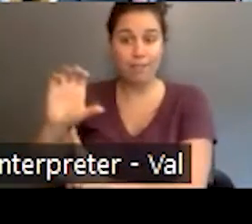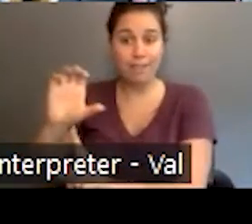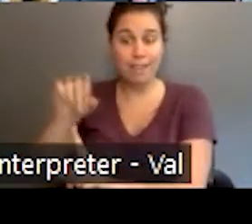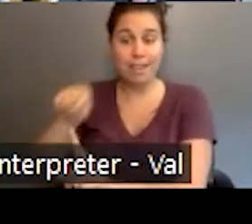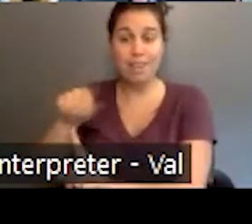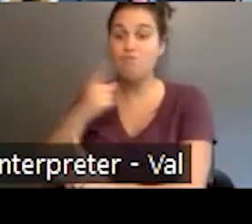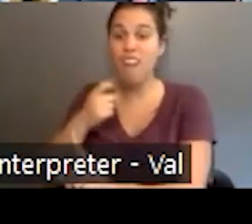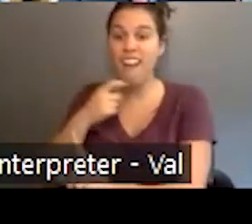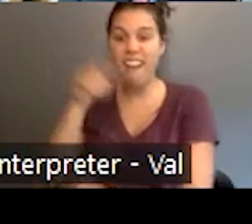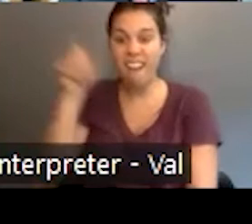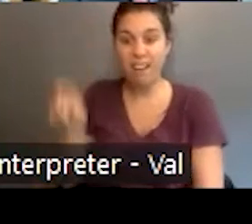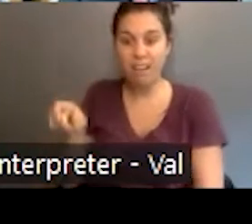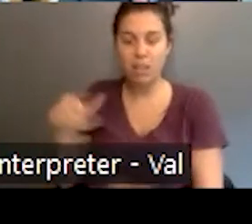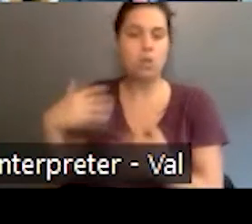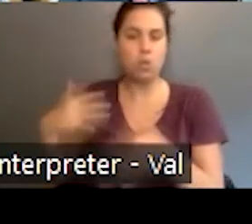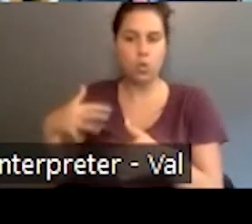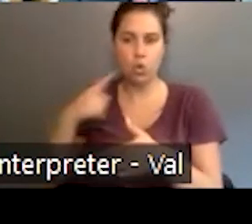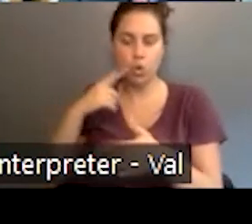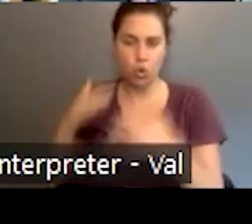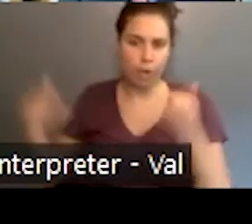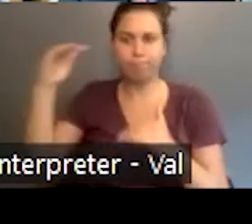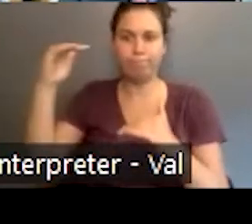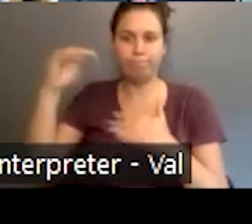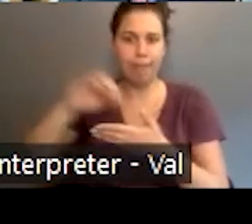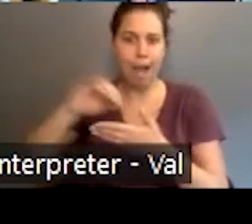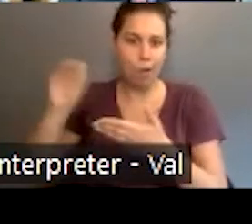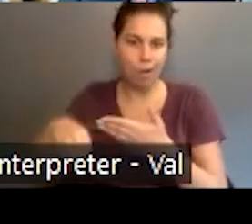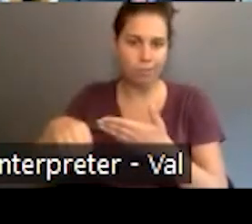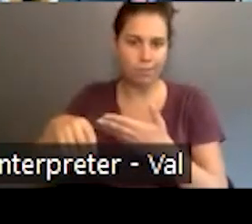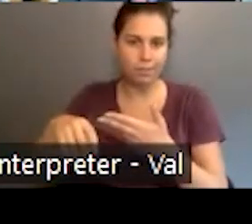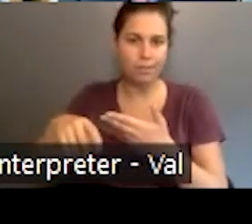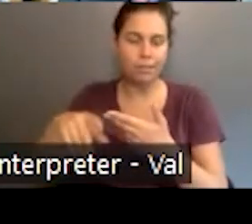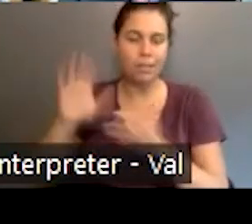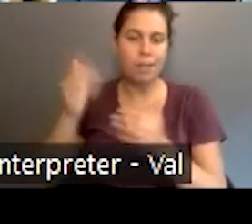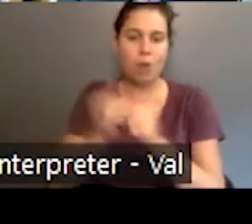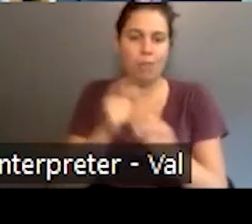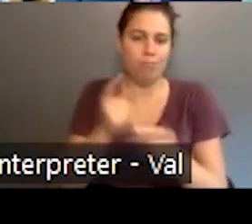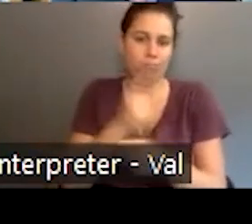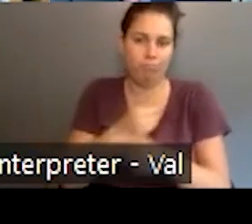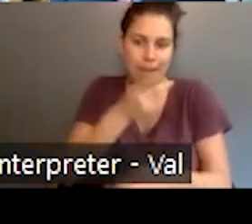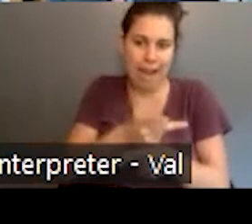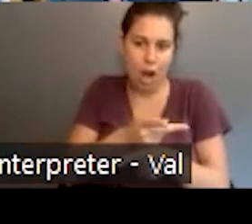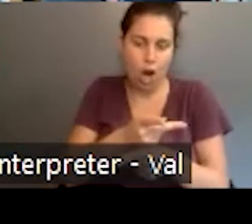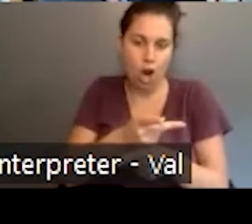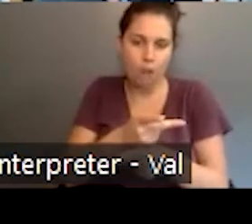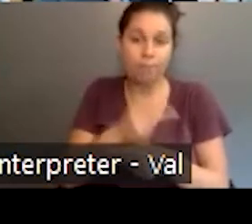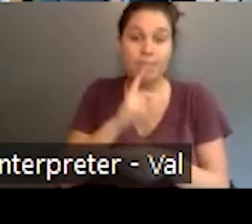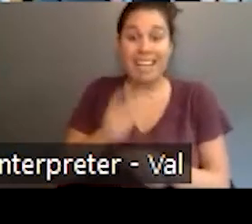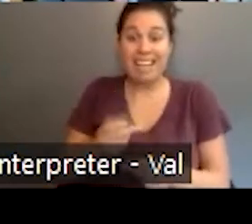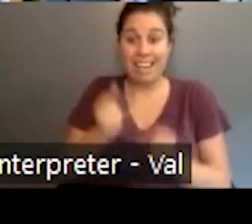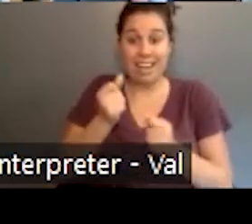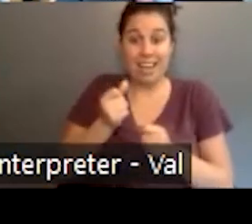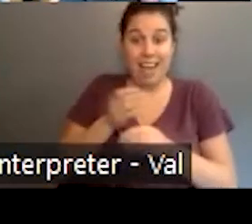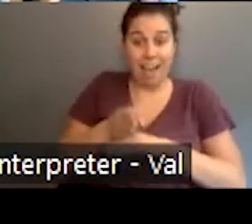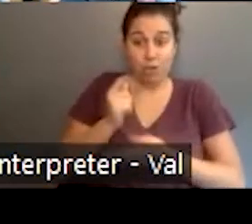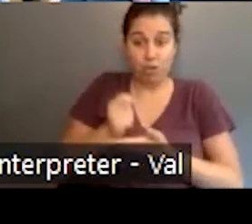red clearly had superior outcomes to the usual care condition, both immediately following treatment and 6 months